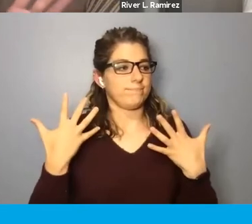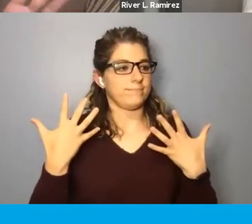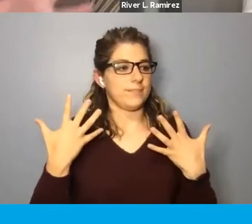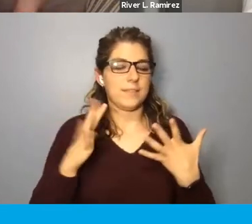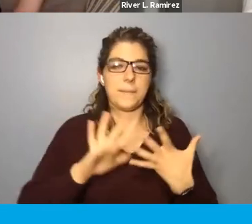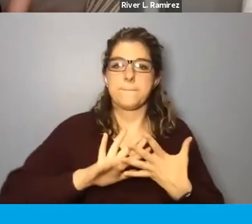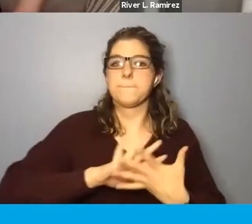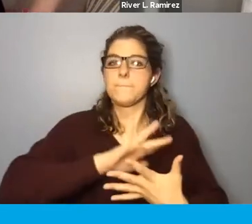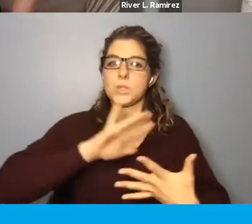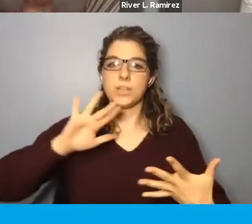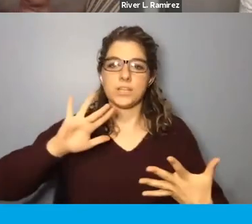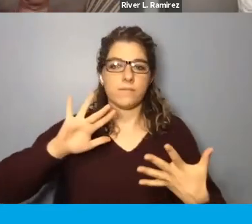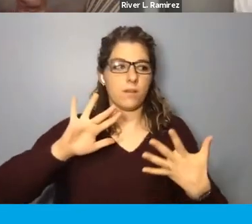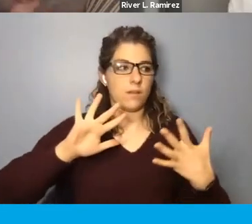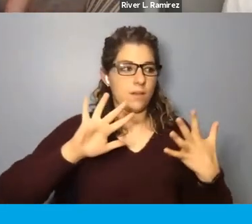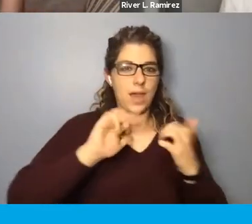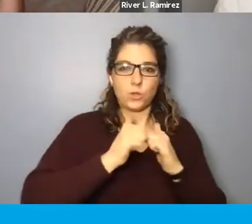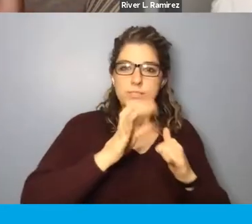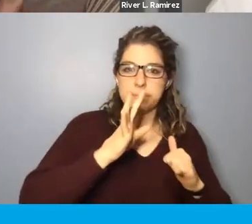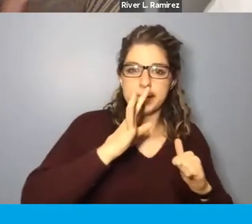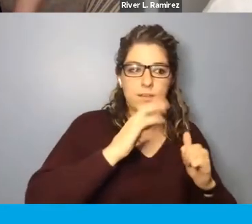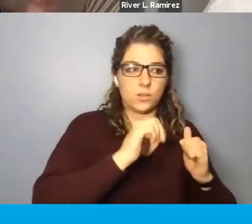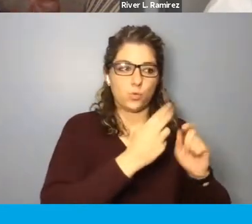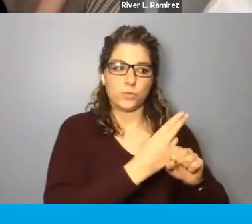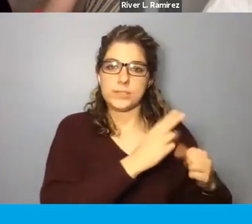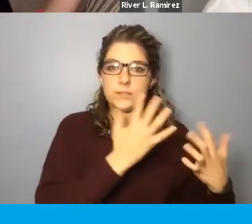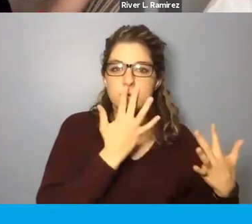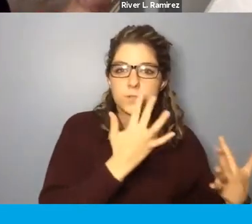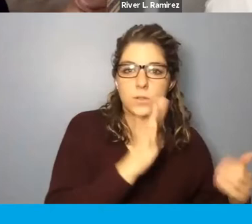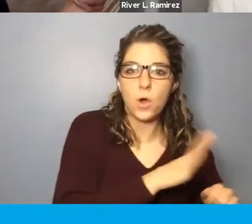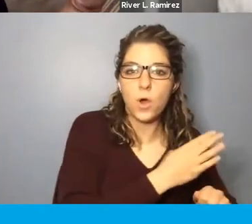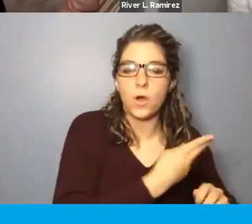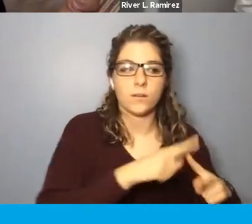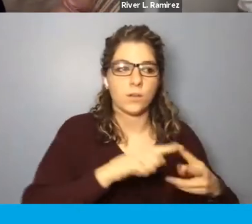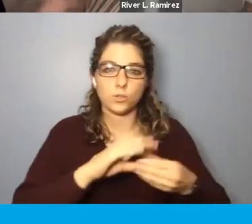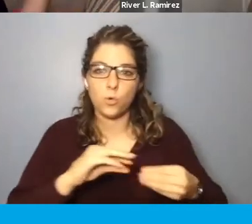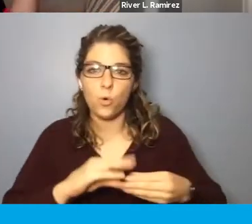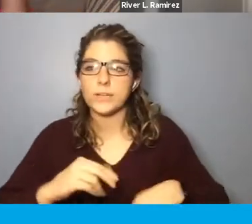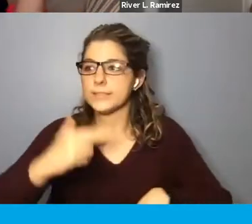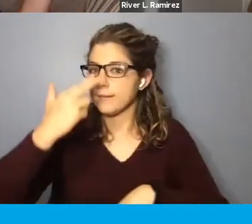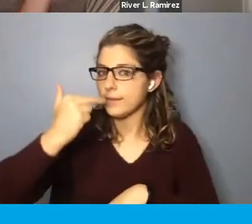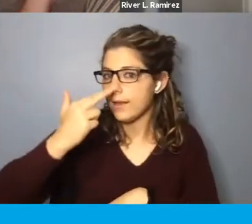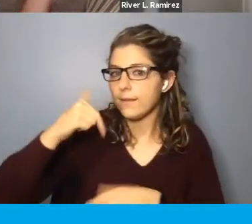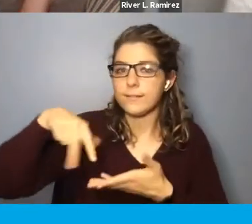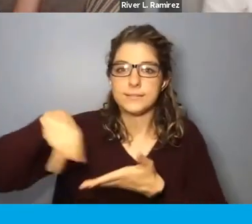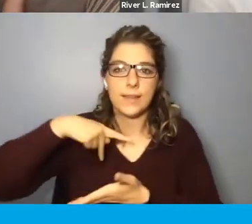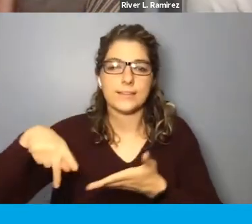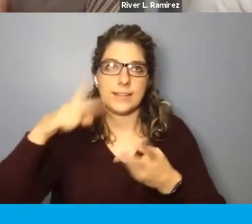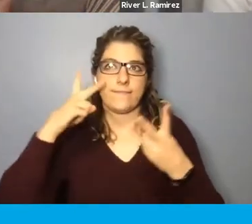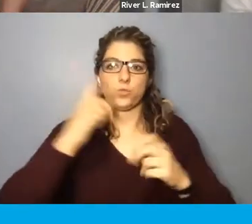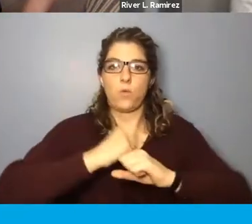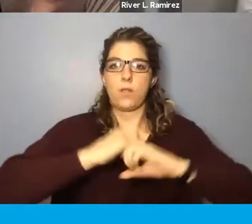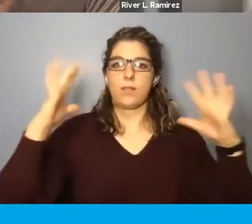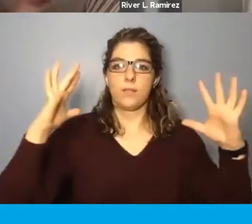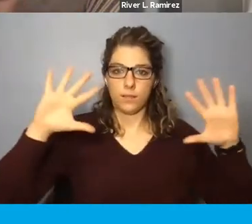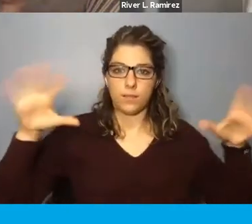multidimensionality of it, of like all the ways in which you're speaking to us through song and stories and jokes and dance and the visual, and saying